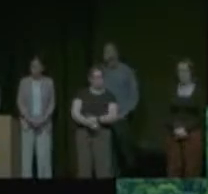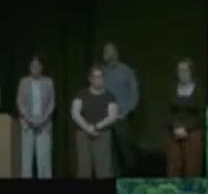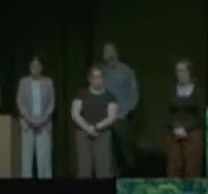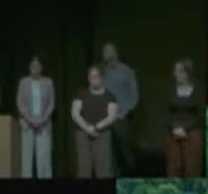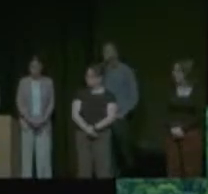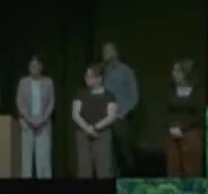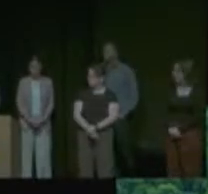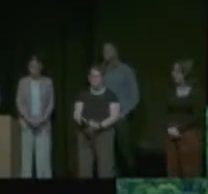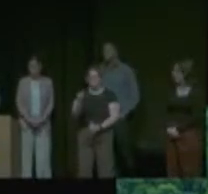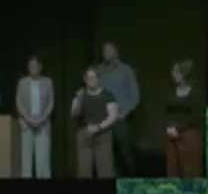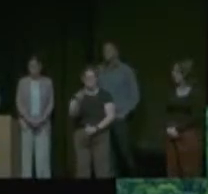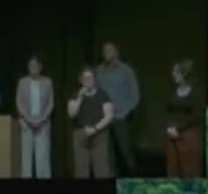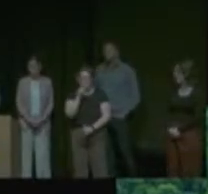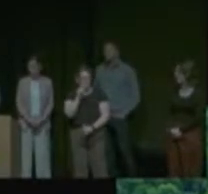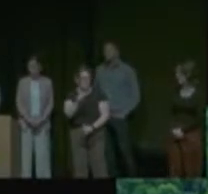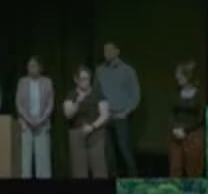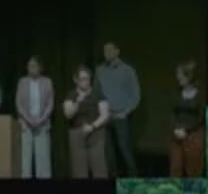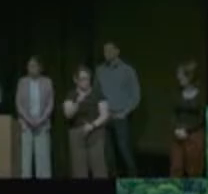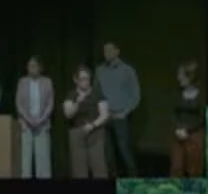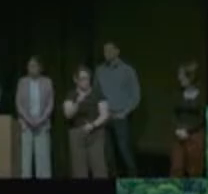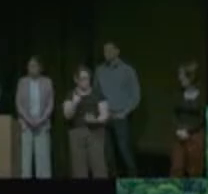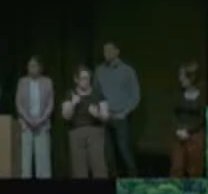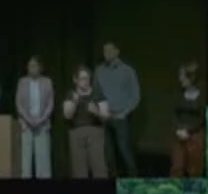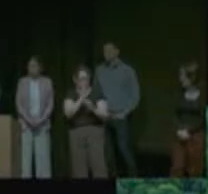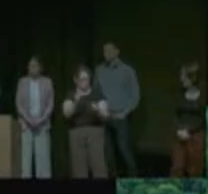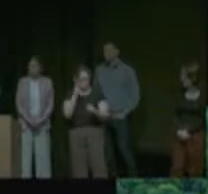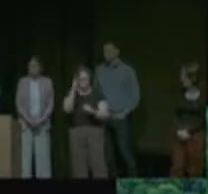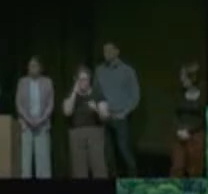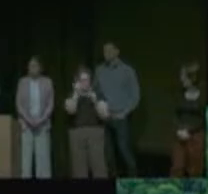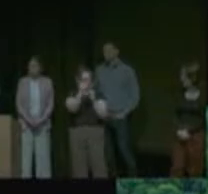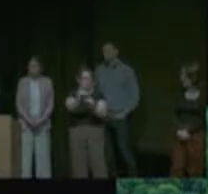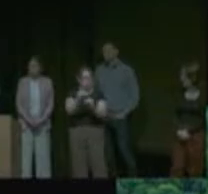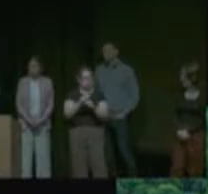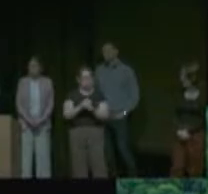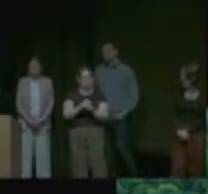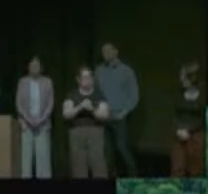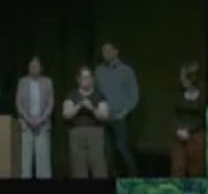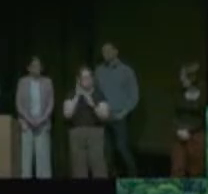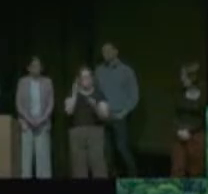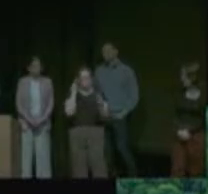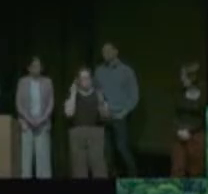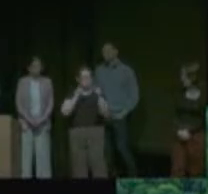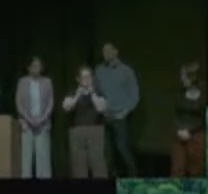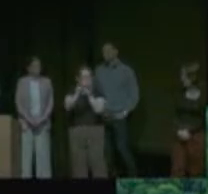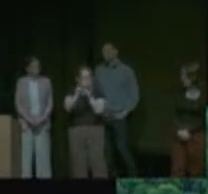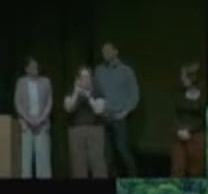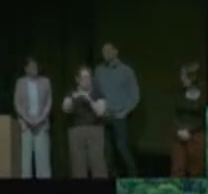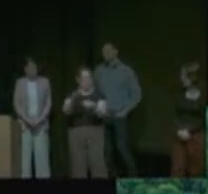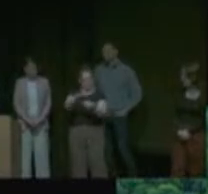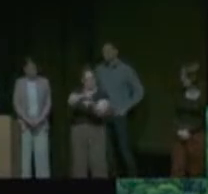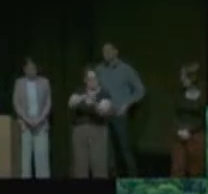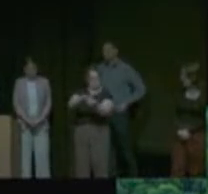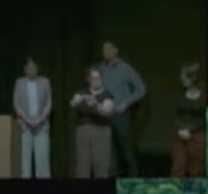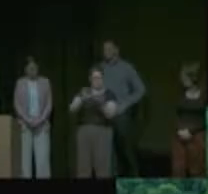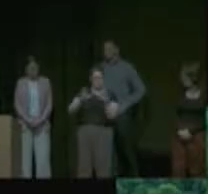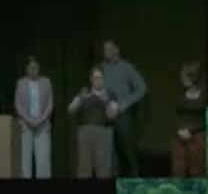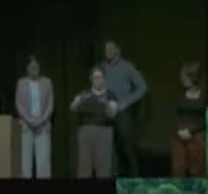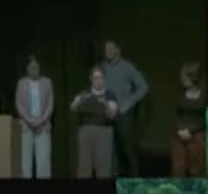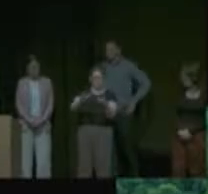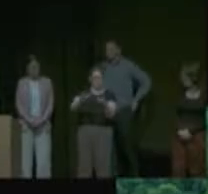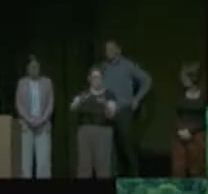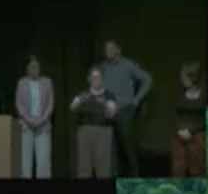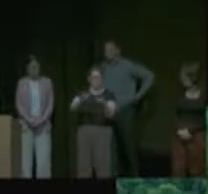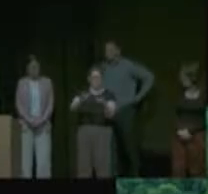No, we don't see any reason why it would be restricted. So we would anticipate that that section would be